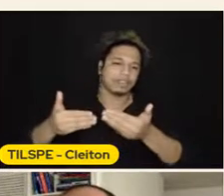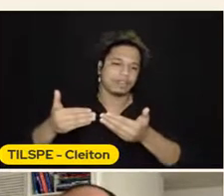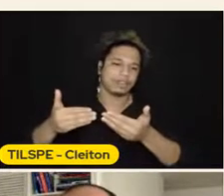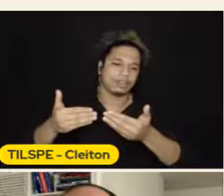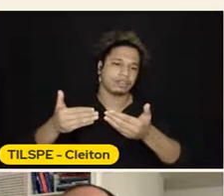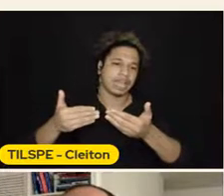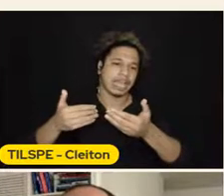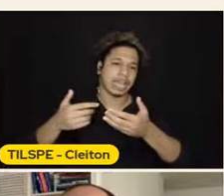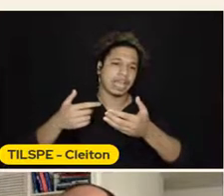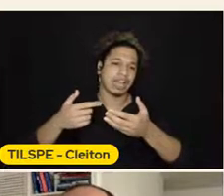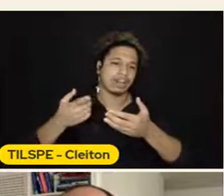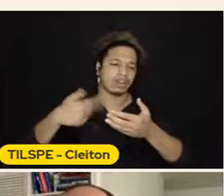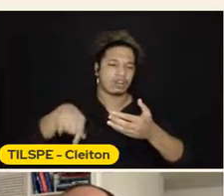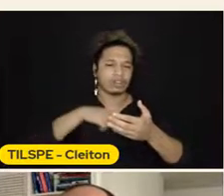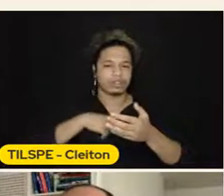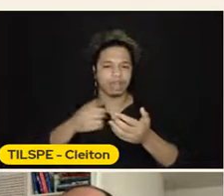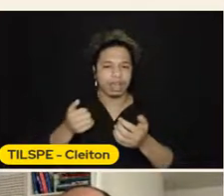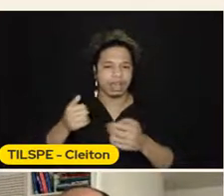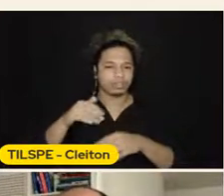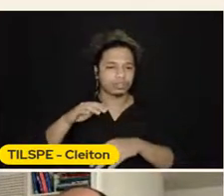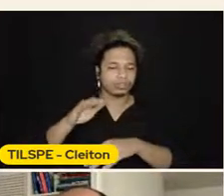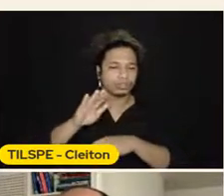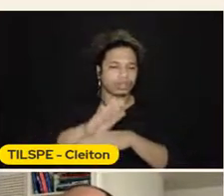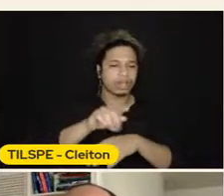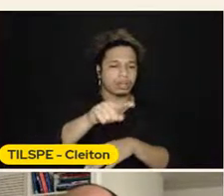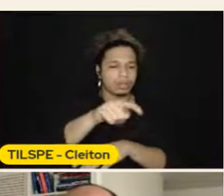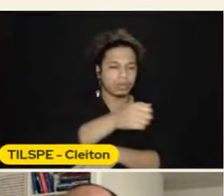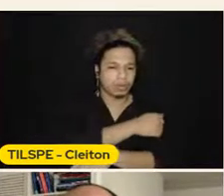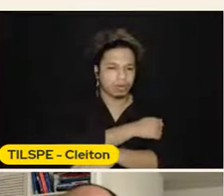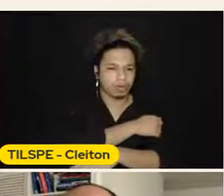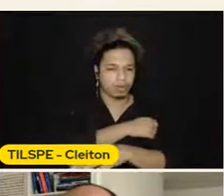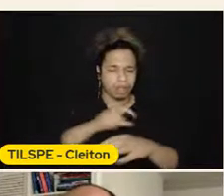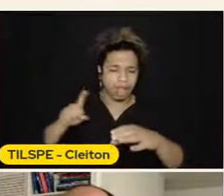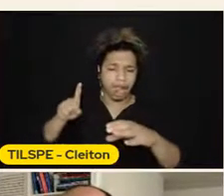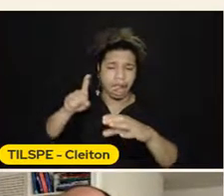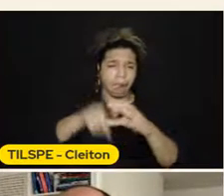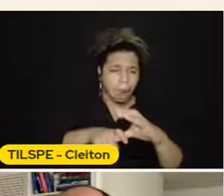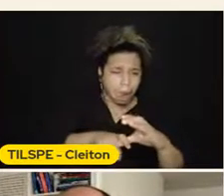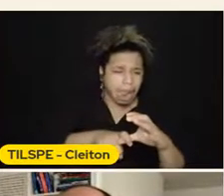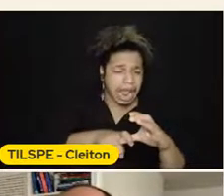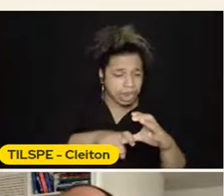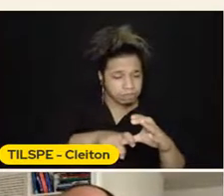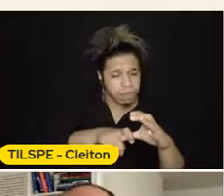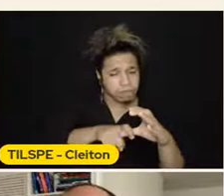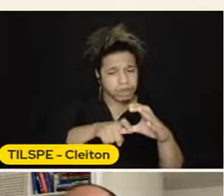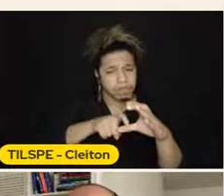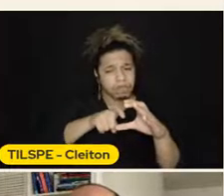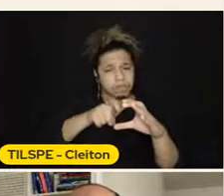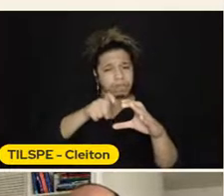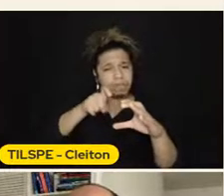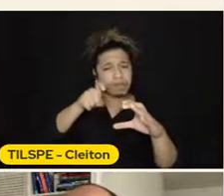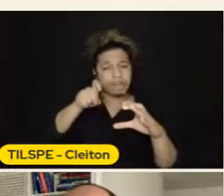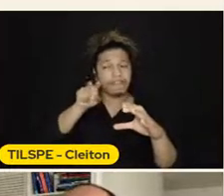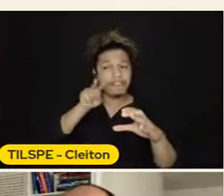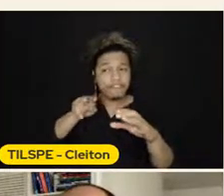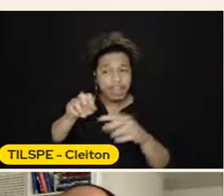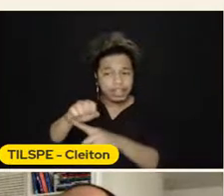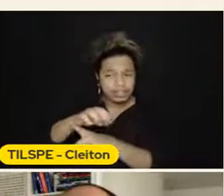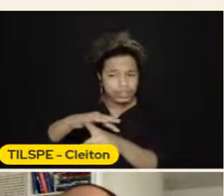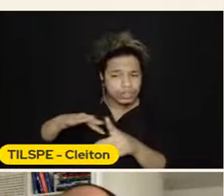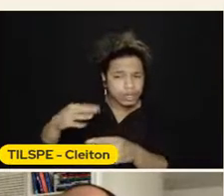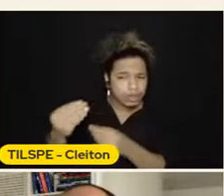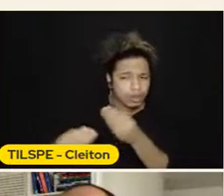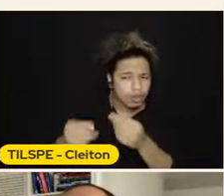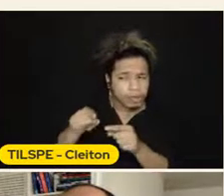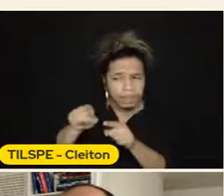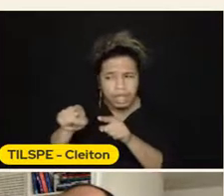decolonizing. We are in this constant process of going back and forth and observing our society where there is